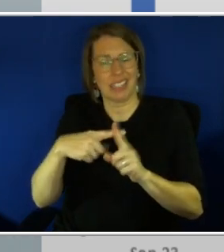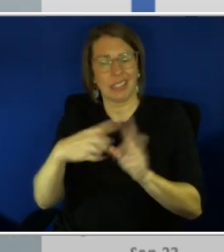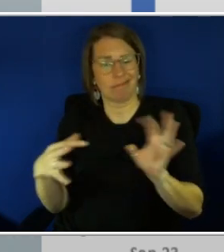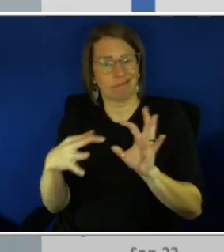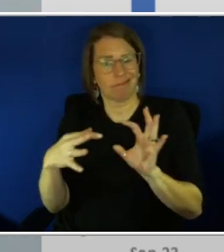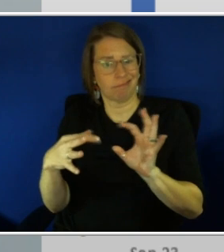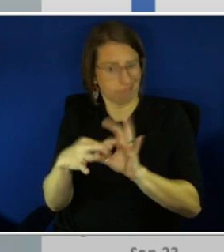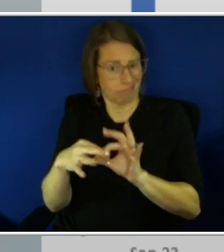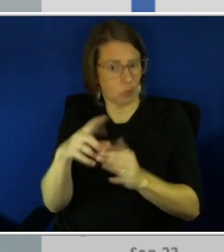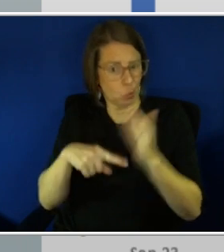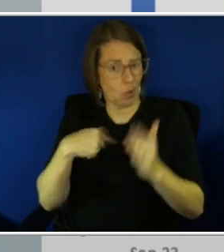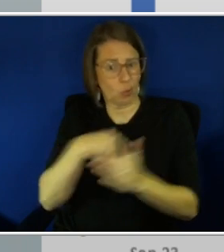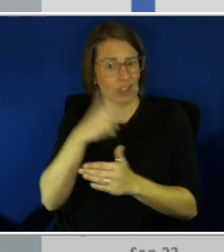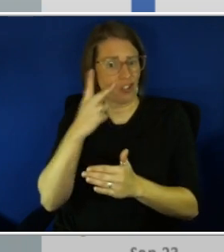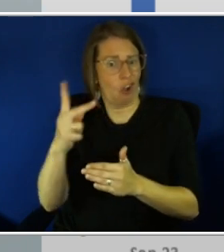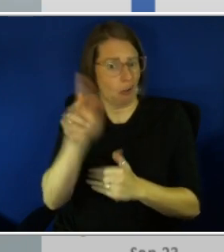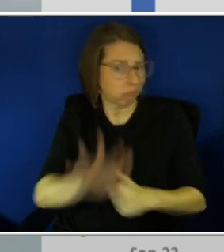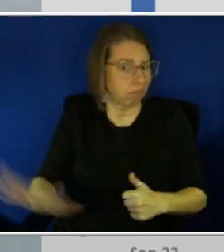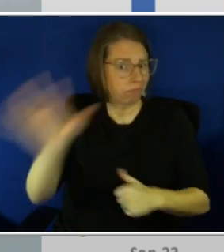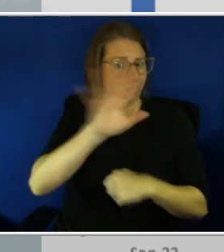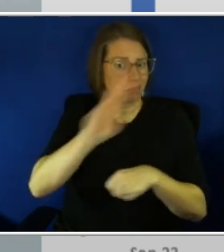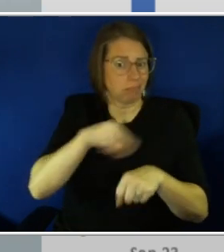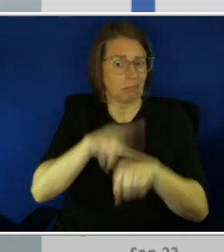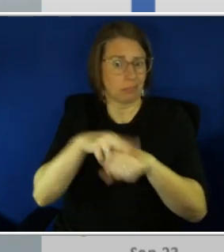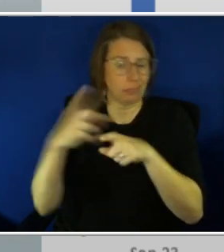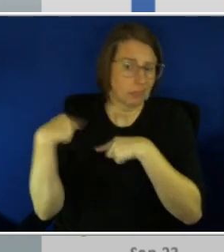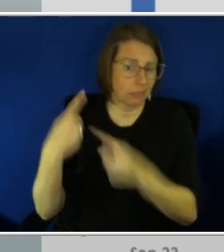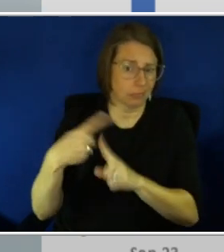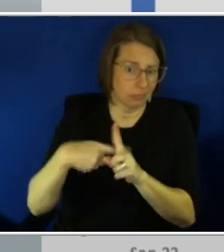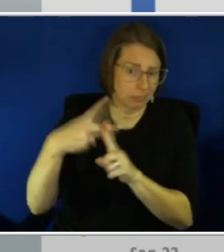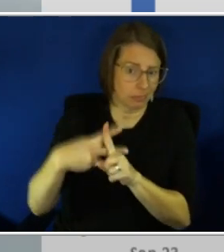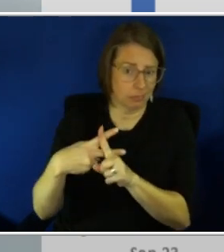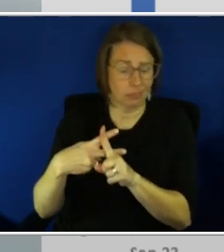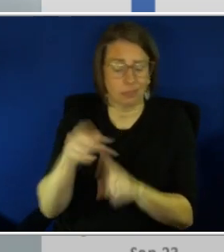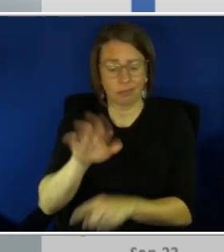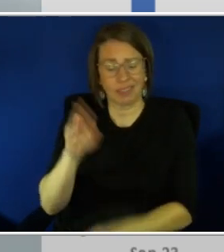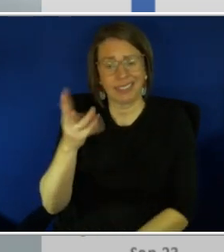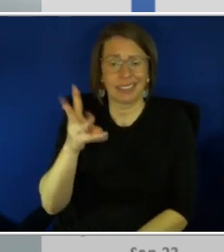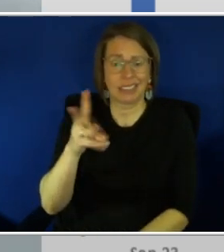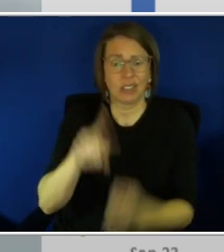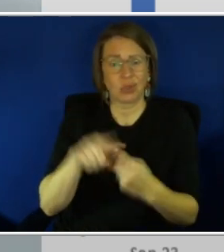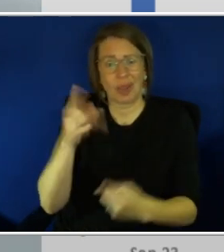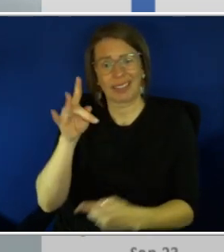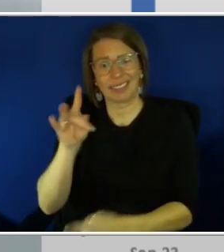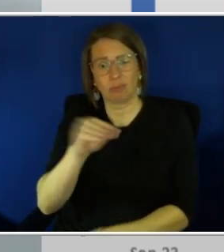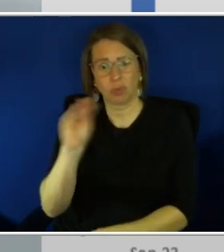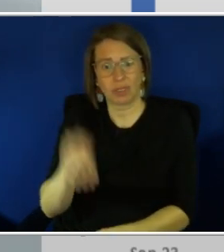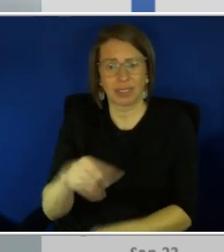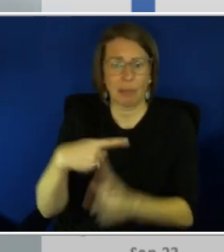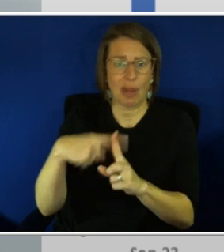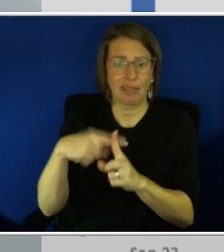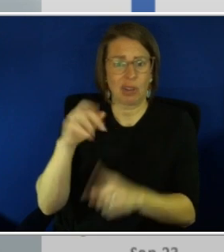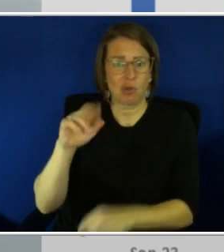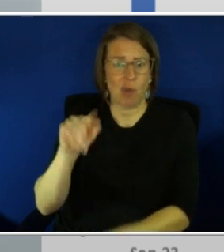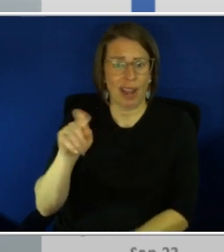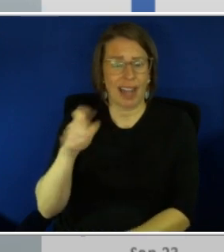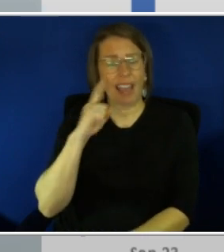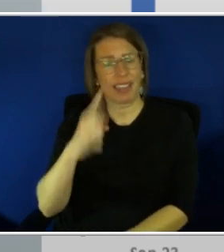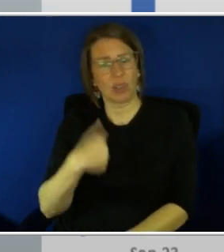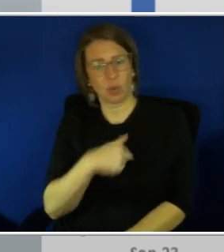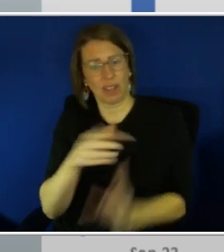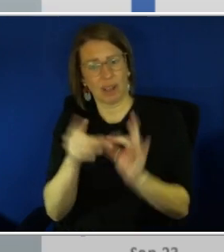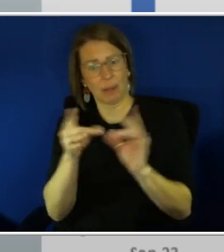in the nation for the last couple months, really around that 16 to 18% positivity rate. I think we've commented on that